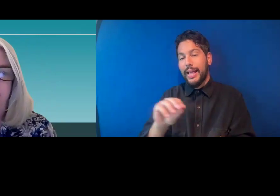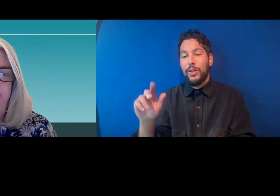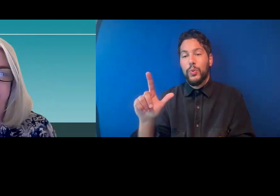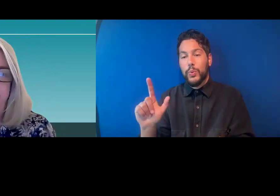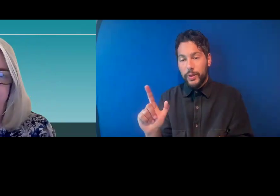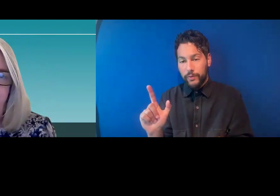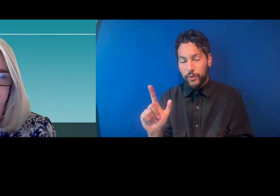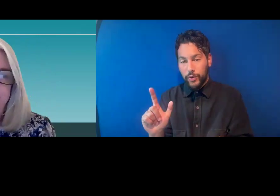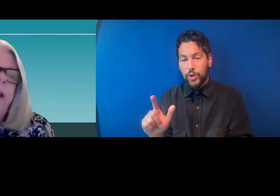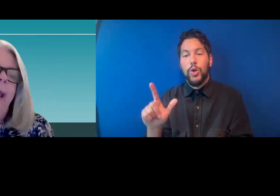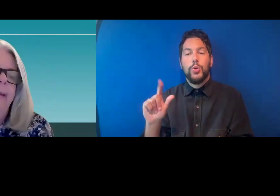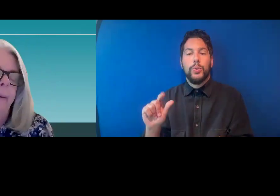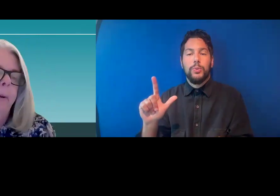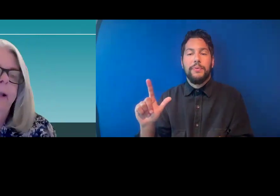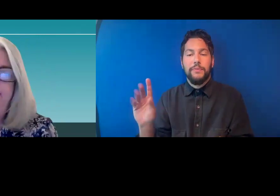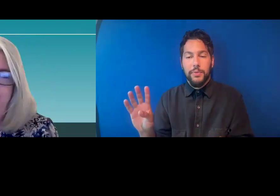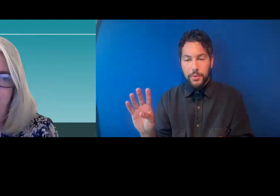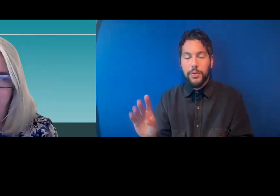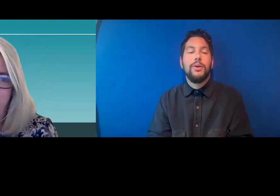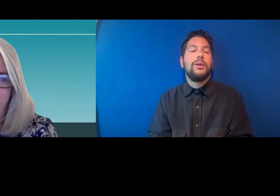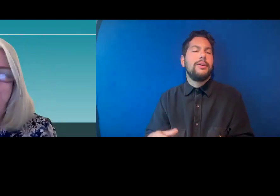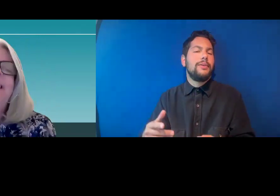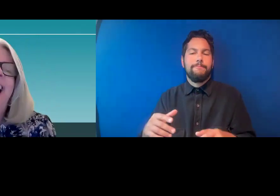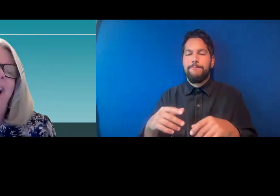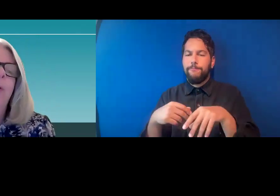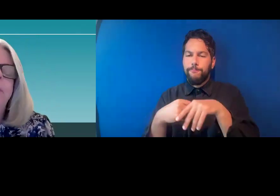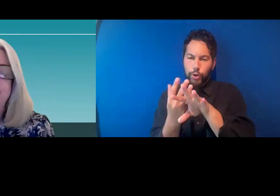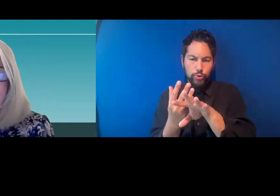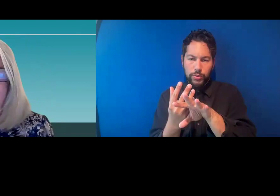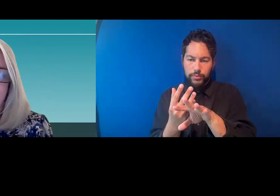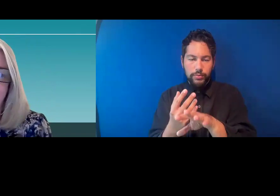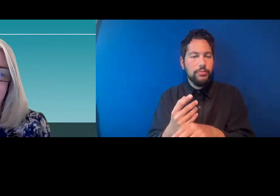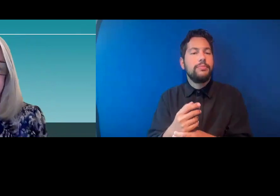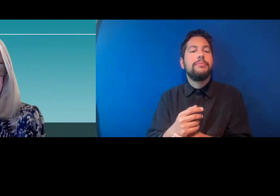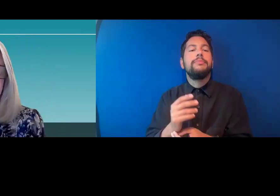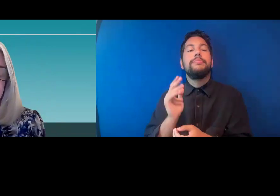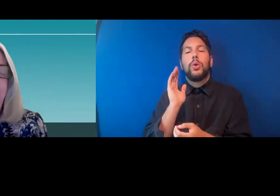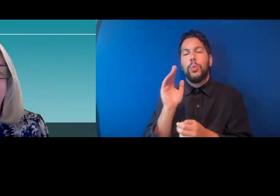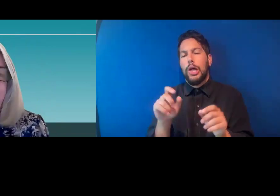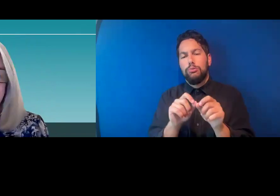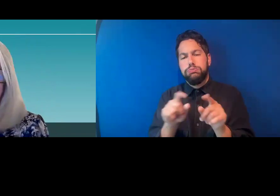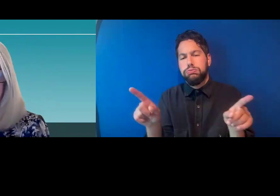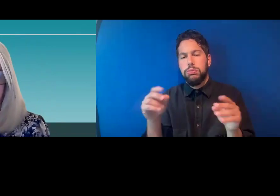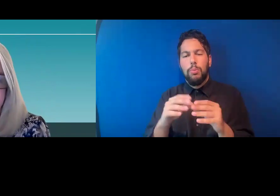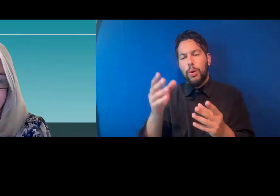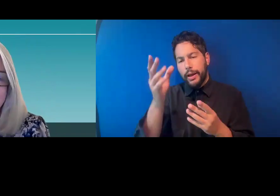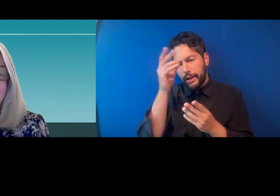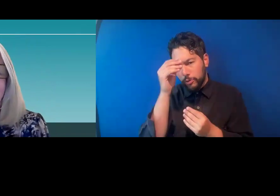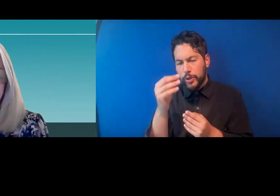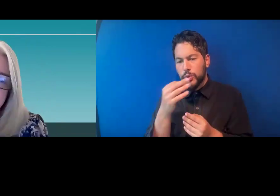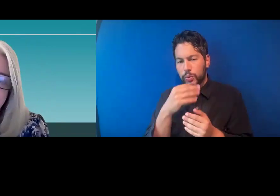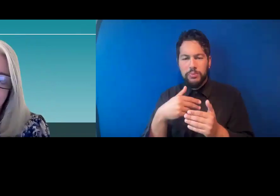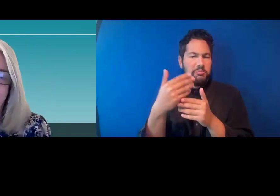21st, 2024. It is completely virtual. We'll be sending out more information in the coming